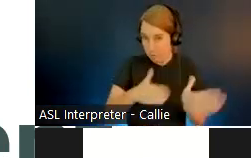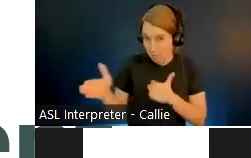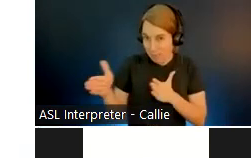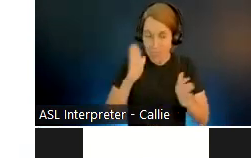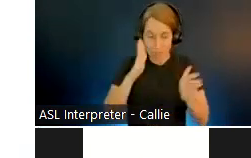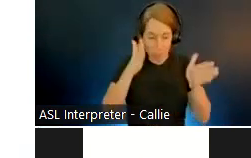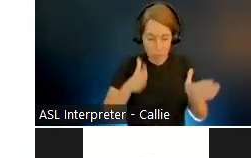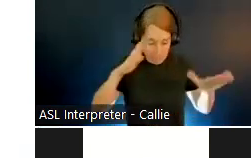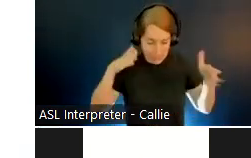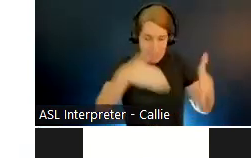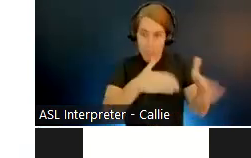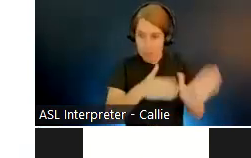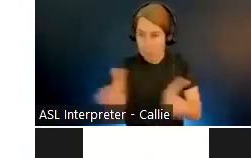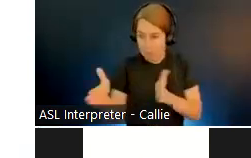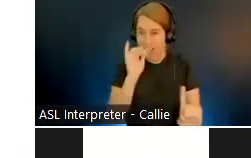please.